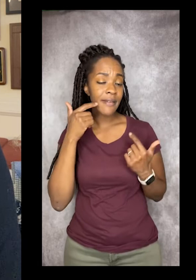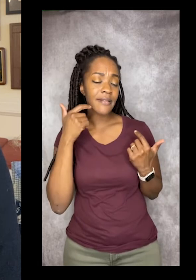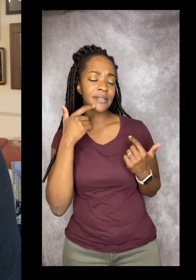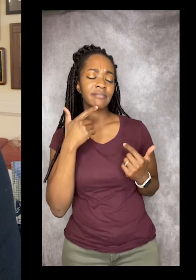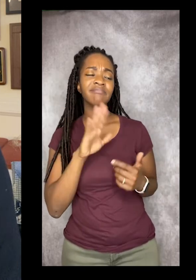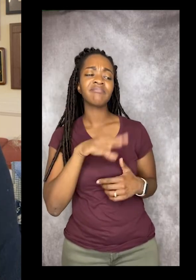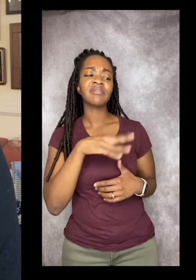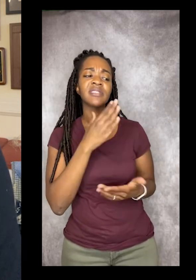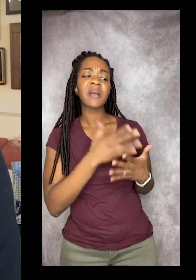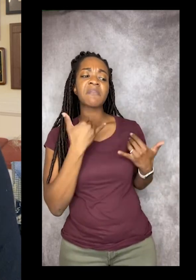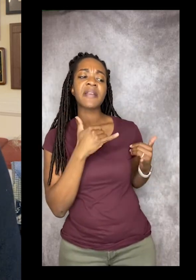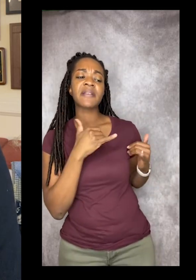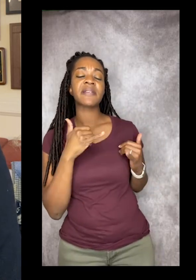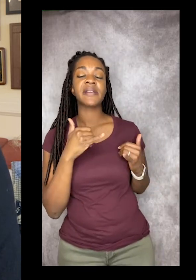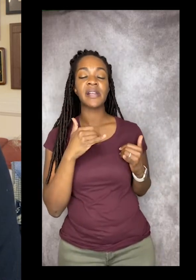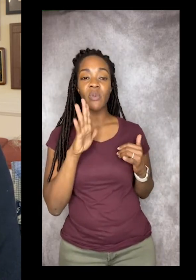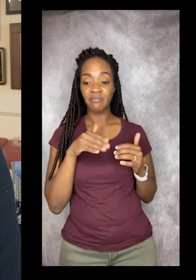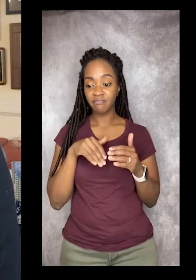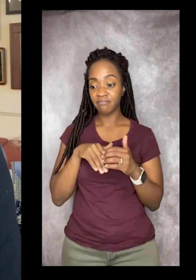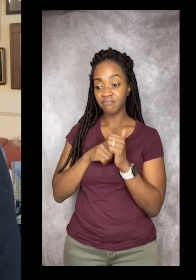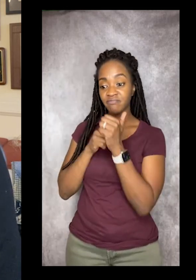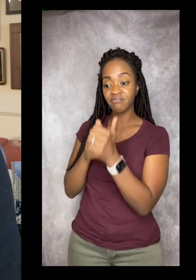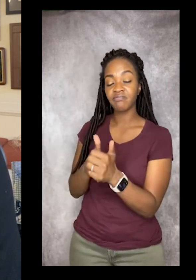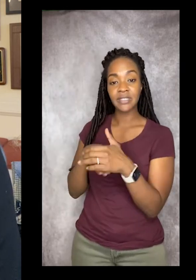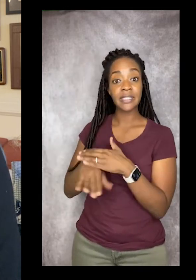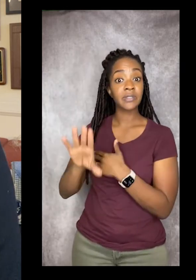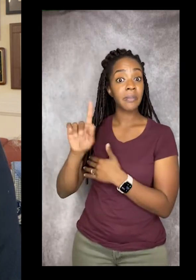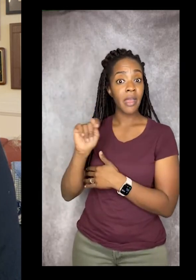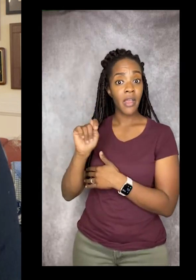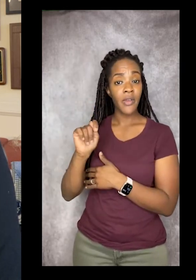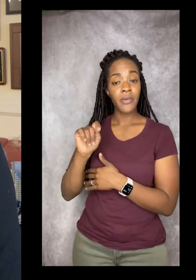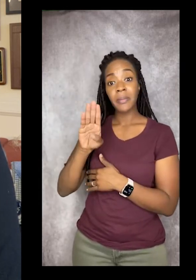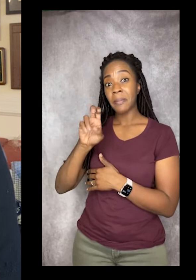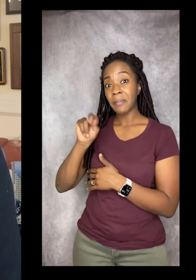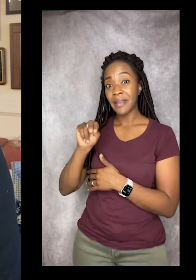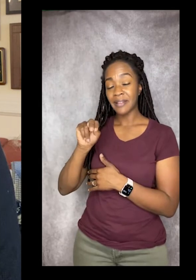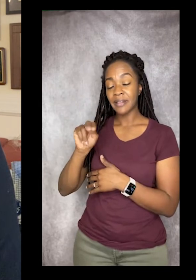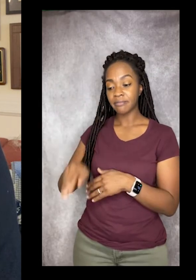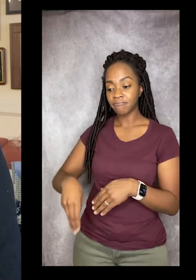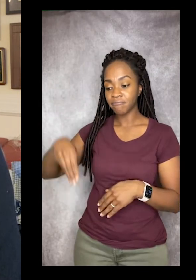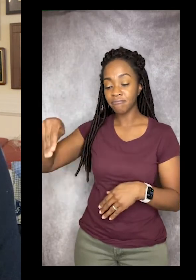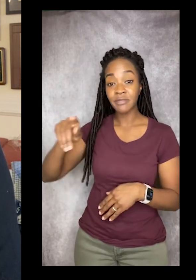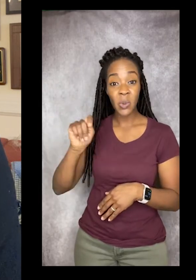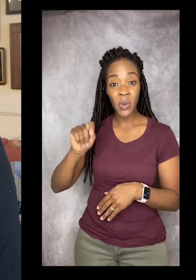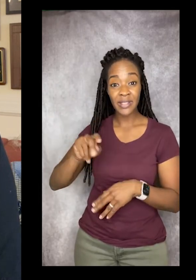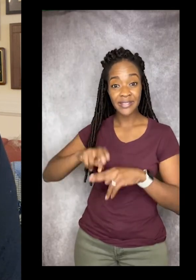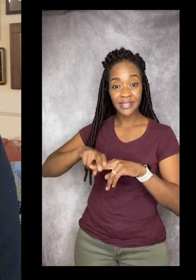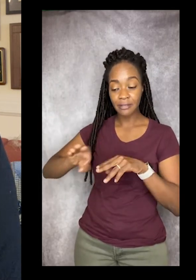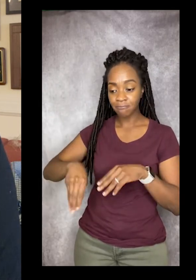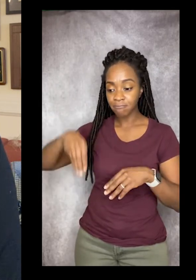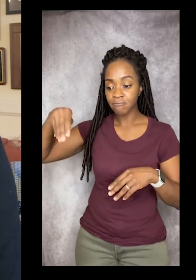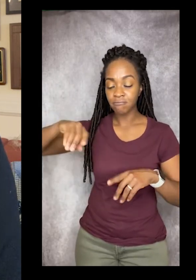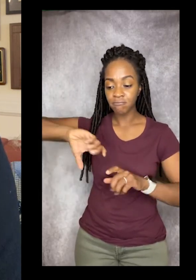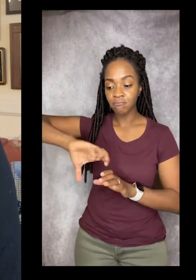cousin into the bathroom. Benjamin lifted the toilet seat, unscrewed the lid, and emptied the jar. He listened